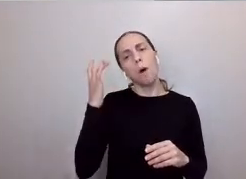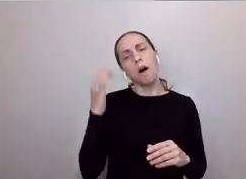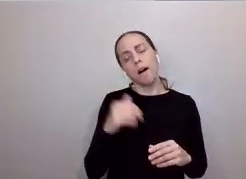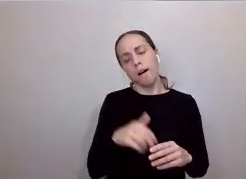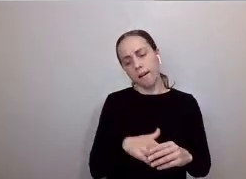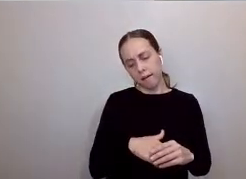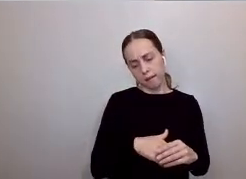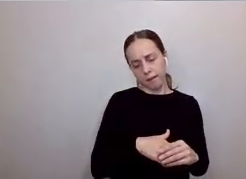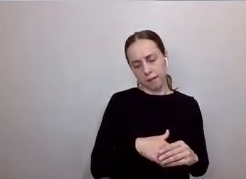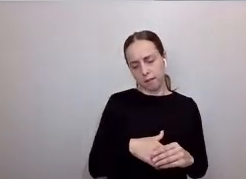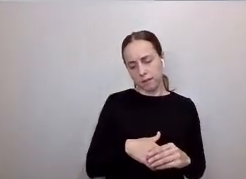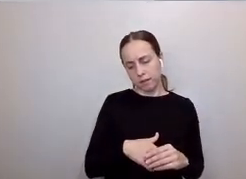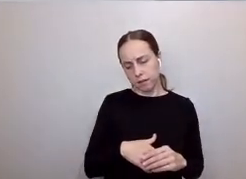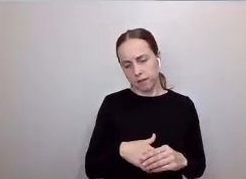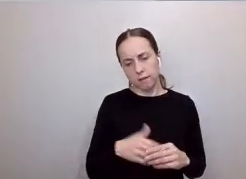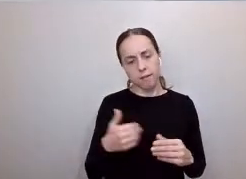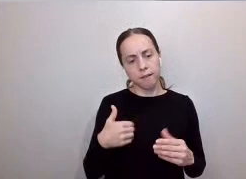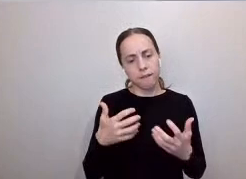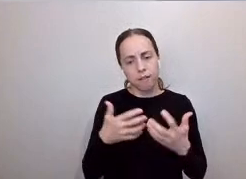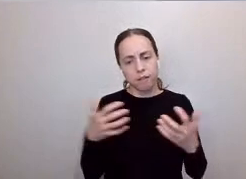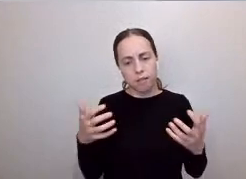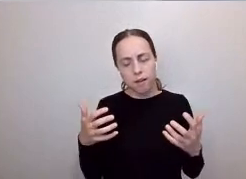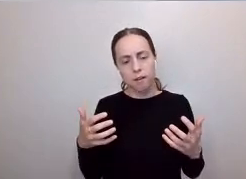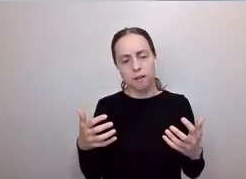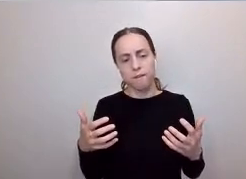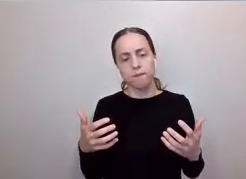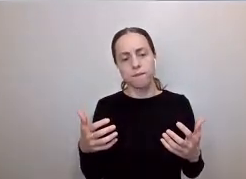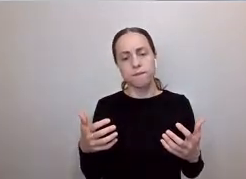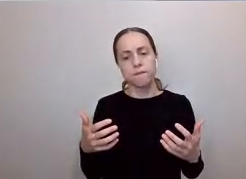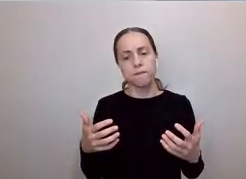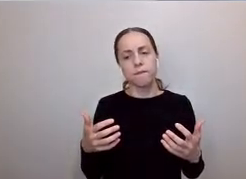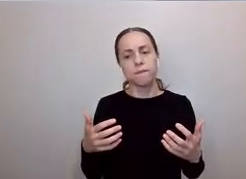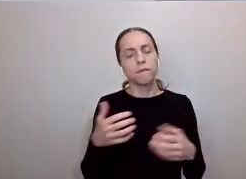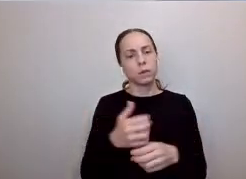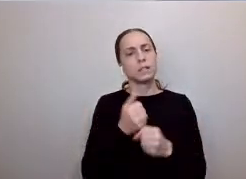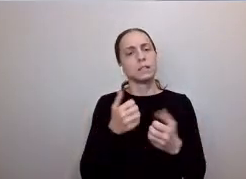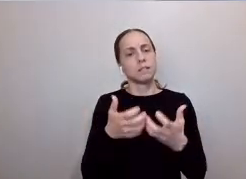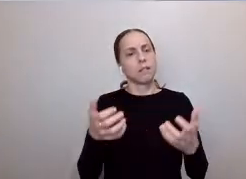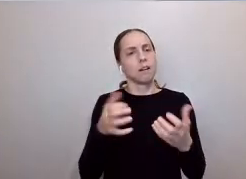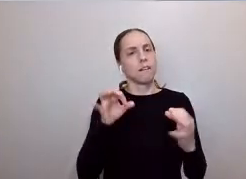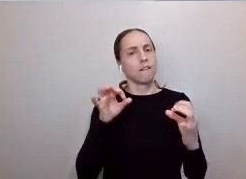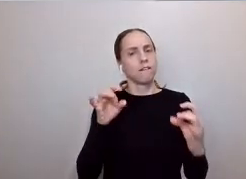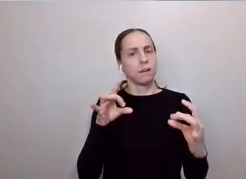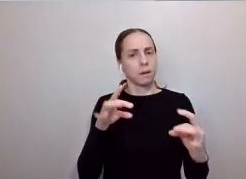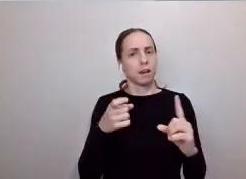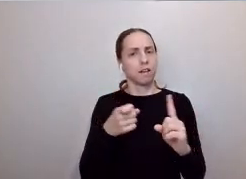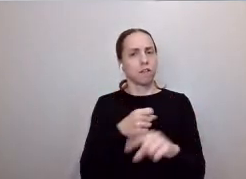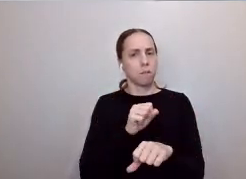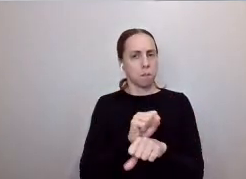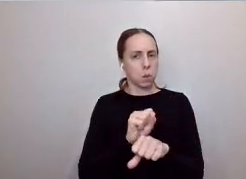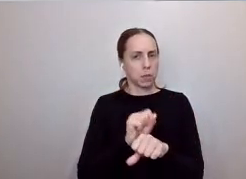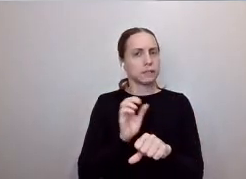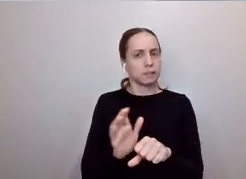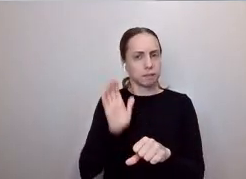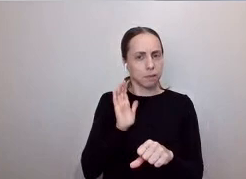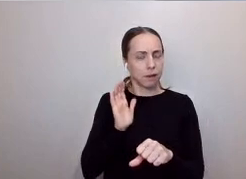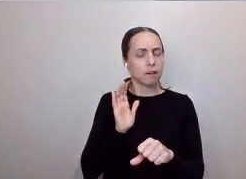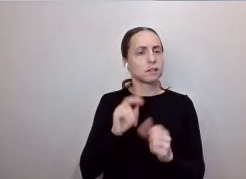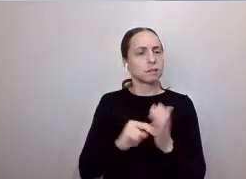lot of we have received a lot of feedback from employees in the past, so we understand that the state pays